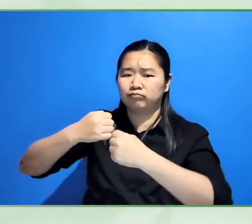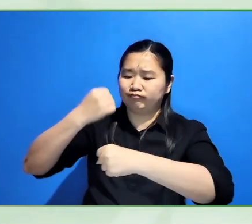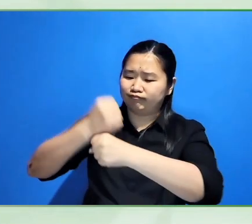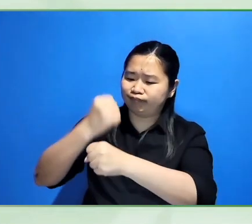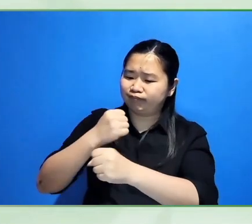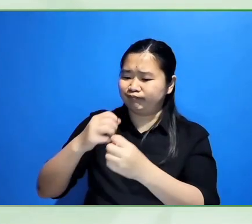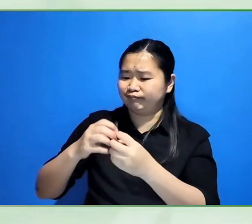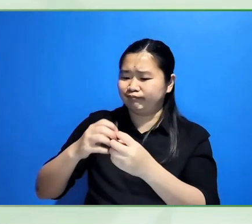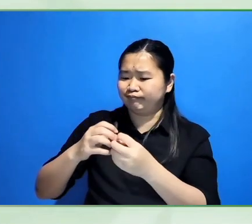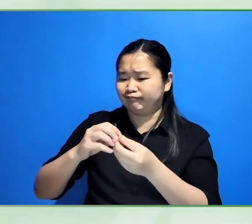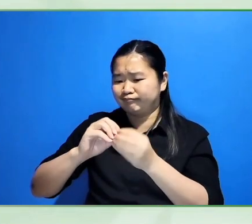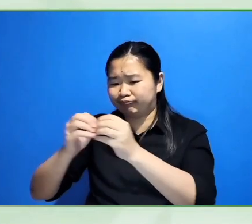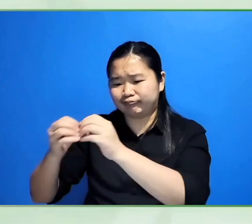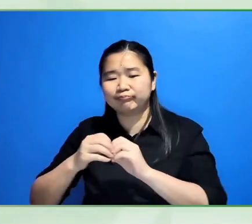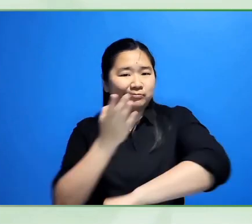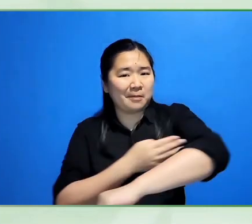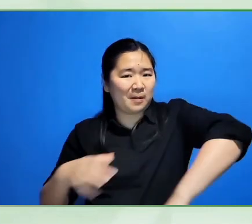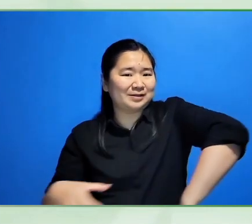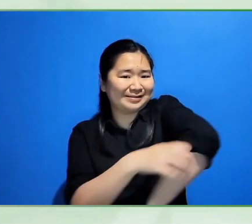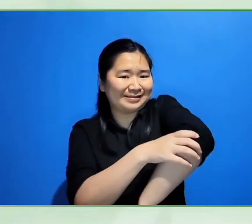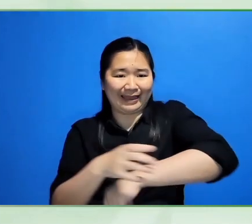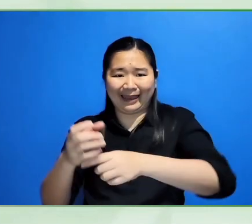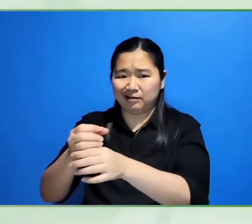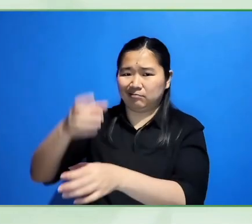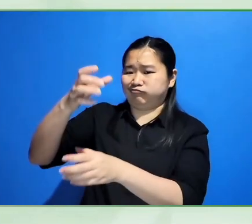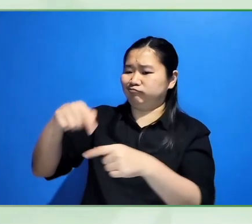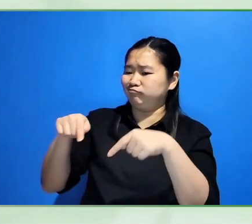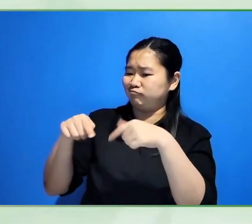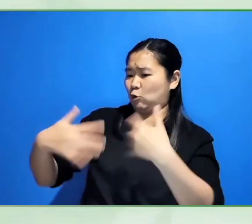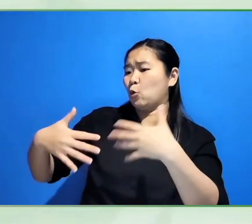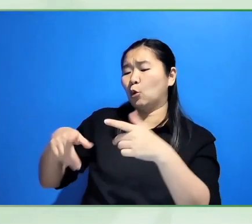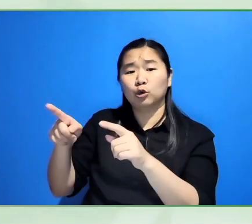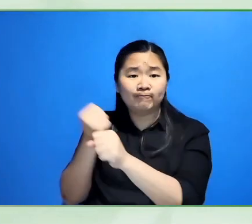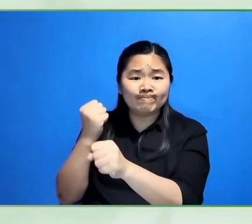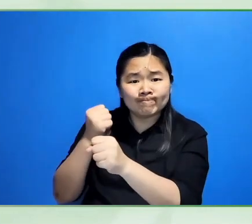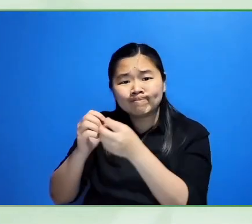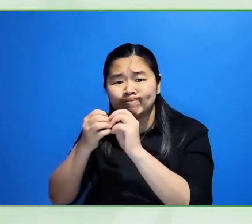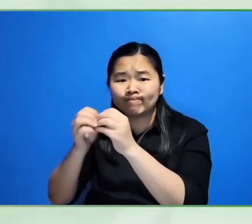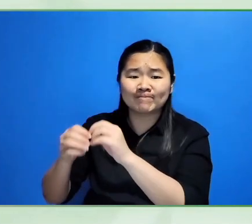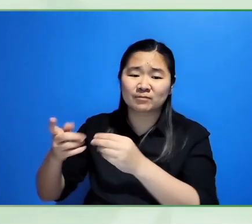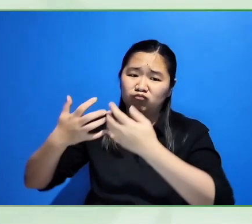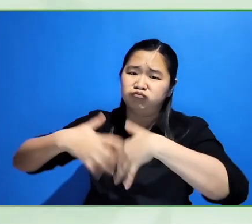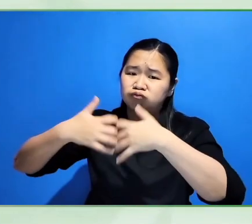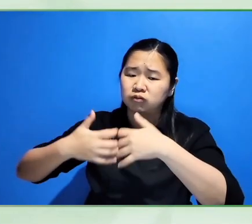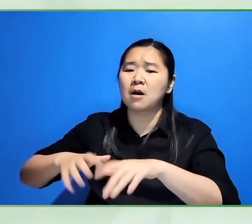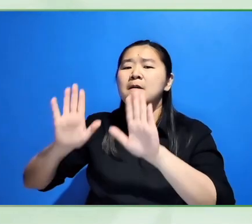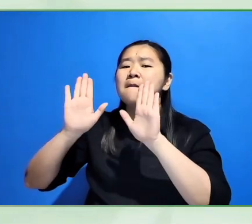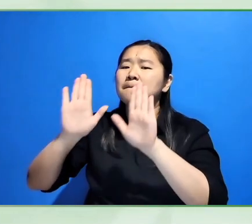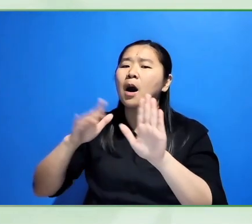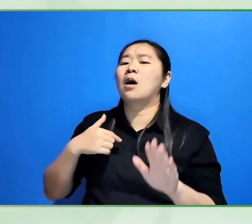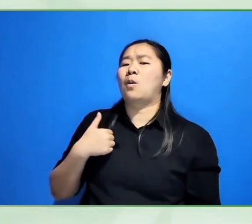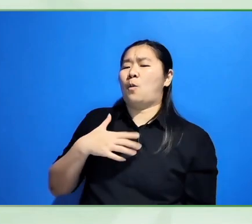America? Yes. So regarding the number of people with upper limb amputations in Peru, the estimation is